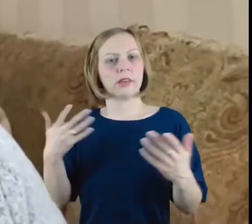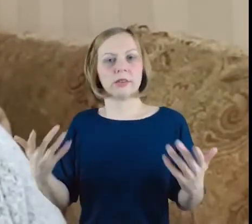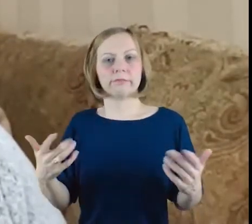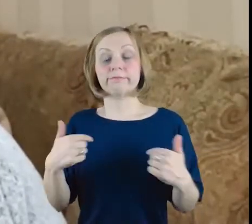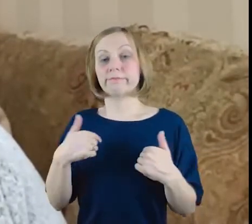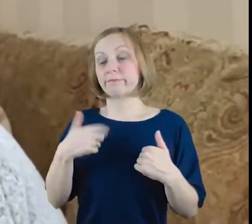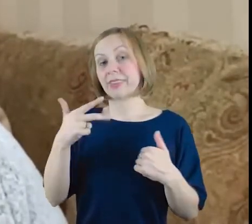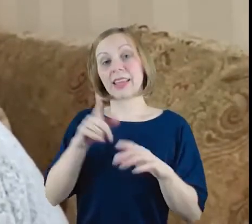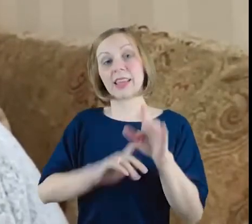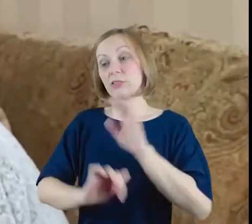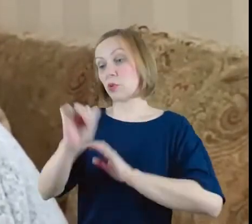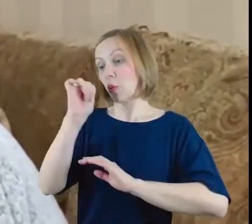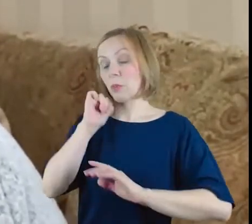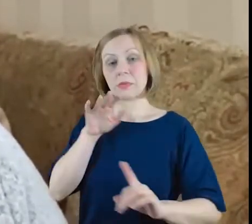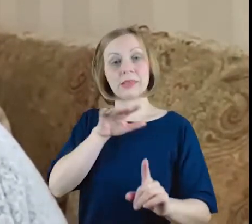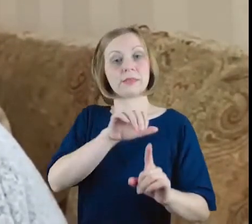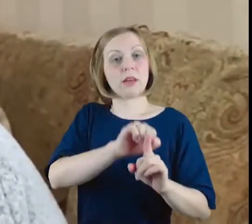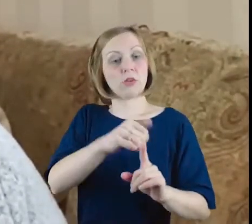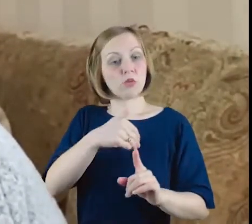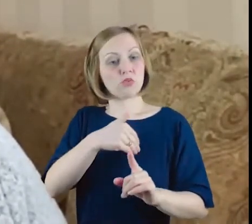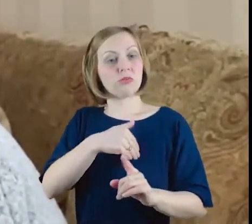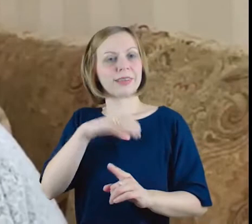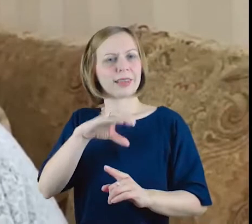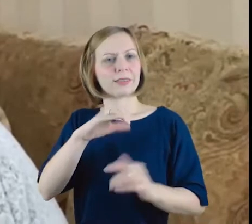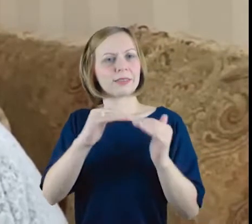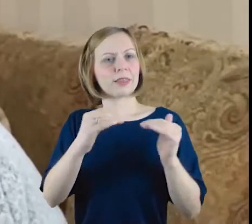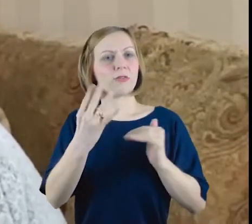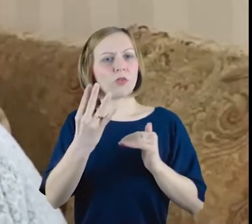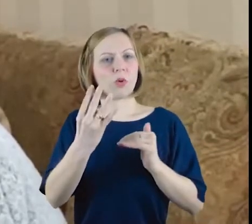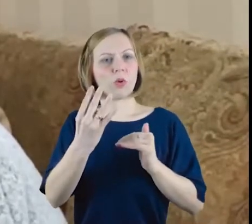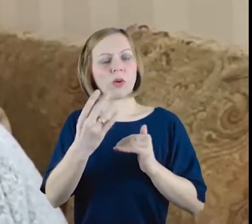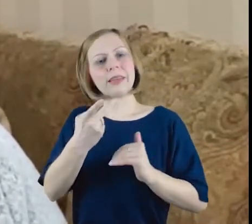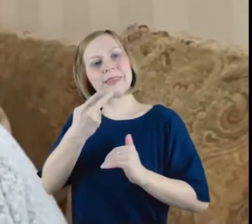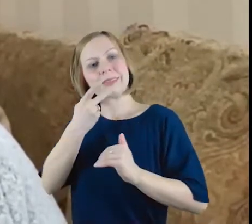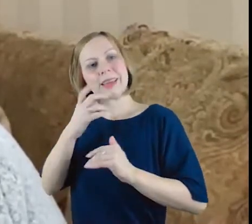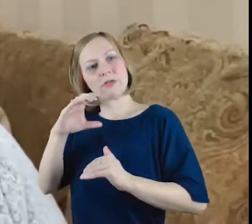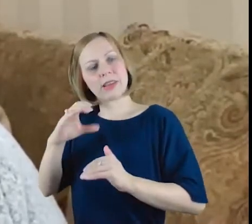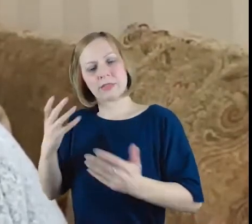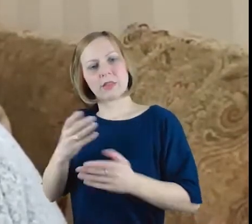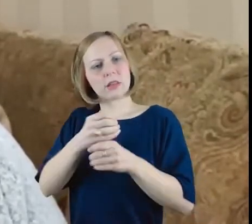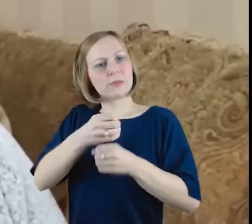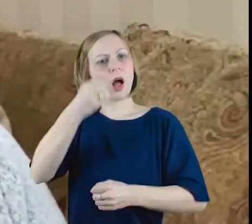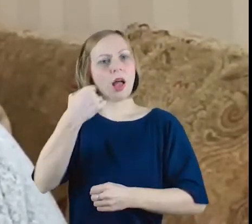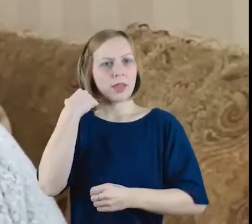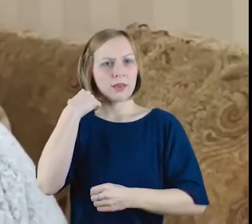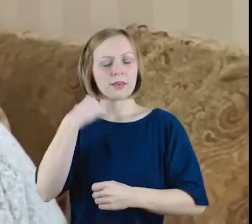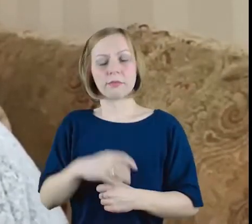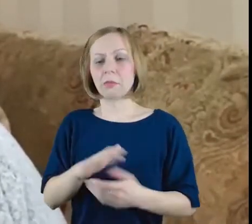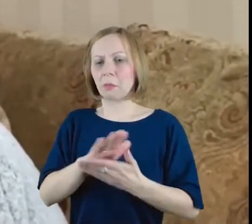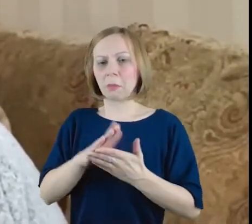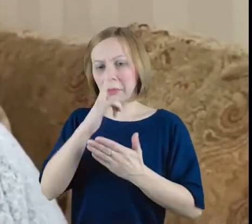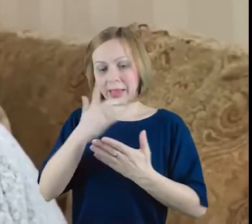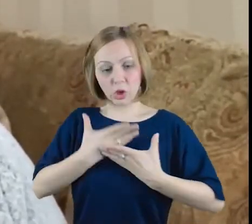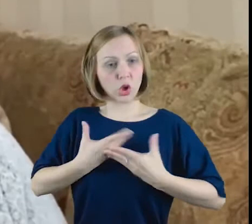cancer 8 years ago, and I have secondary cancer in my spine. This means the cancer is no longer curable.